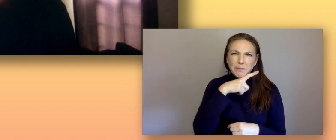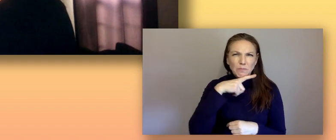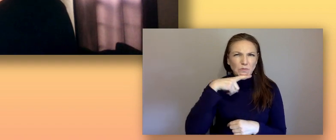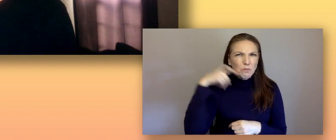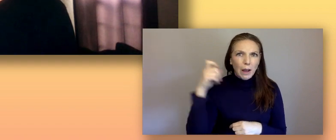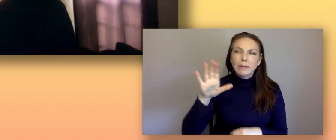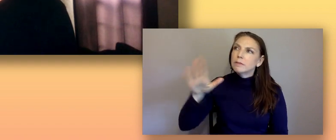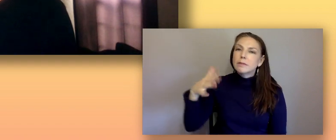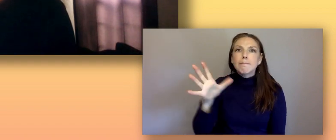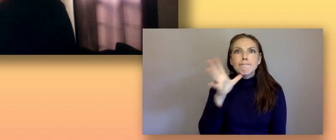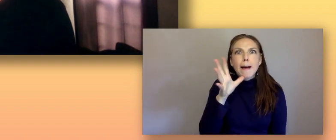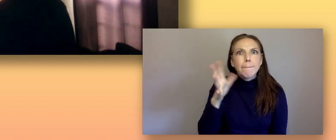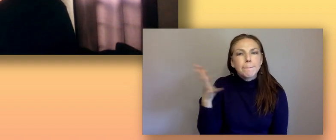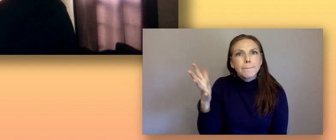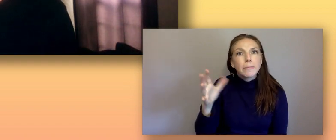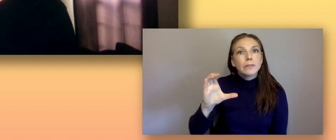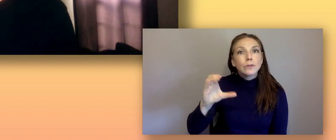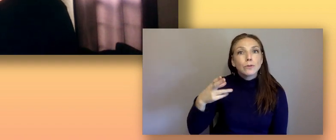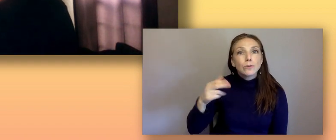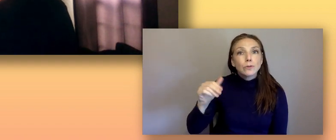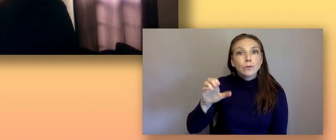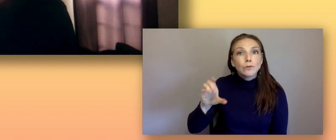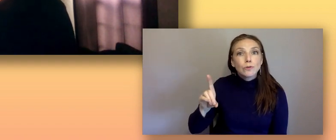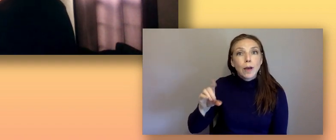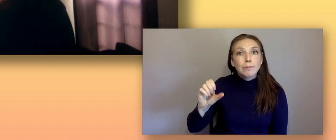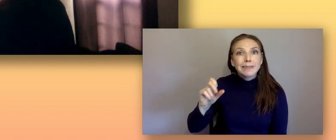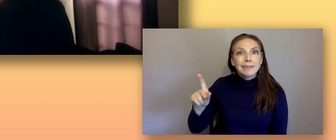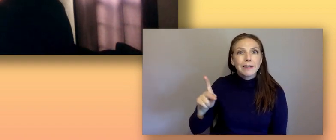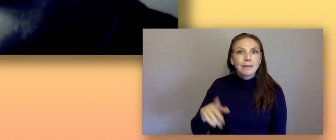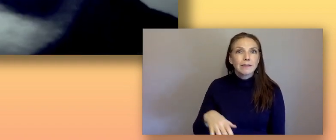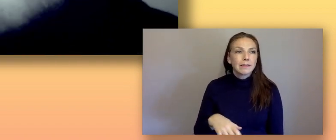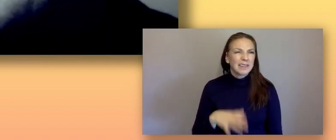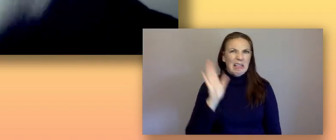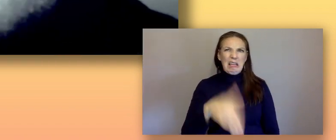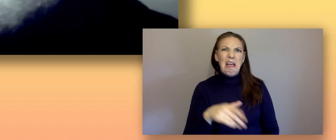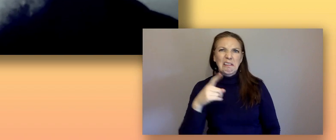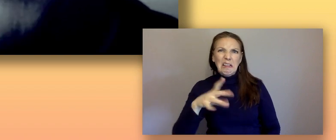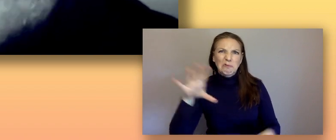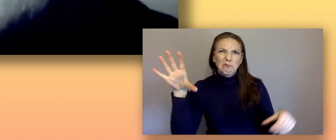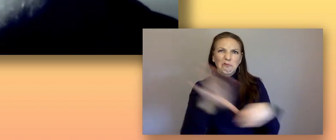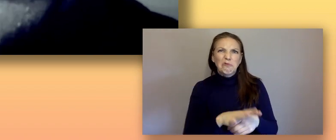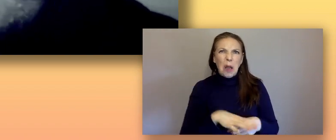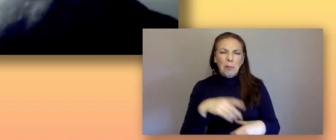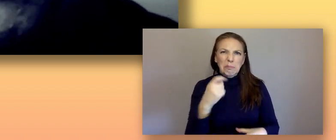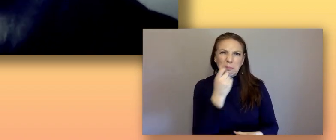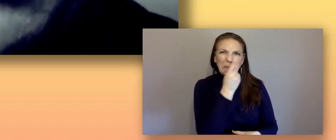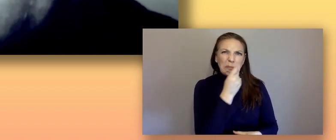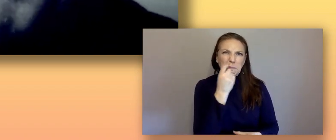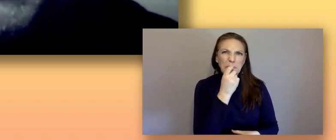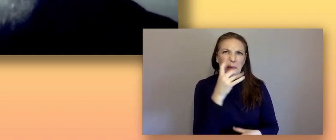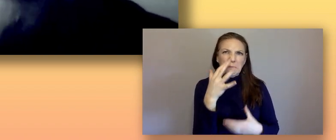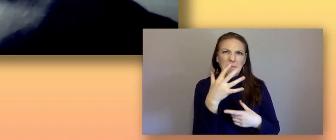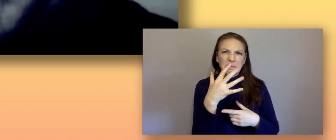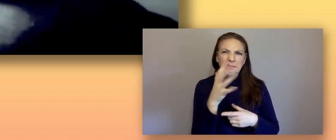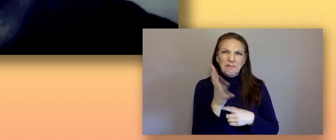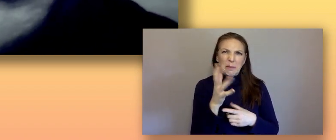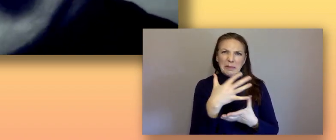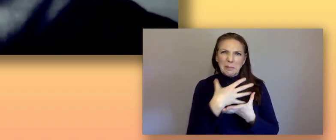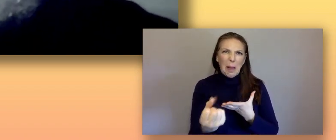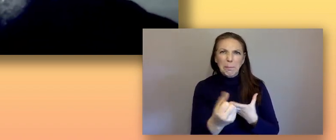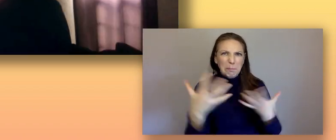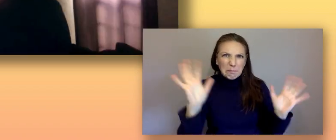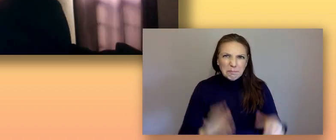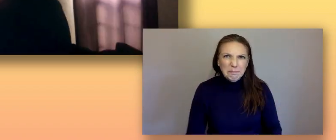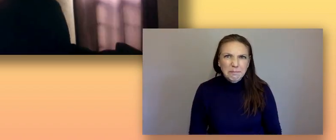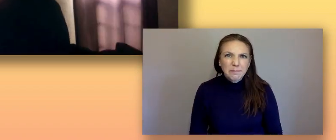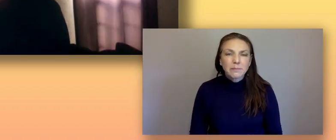cracked lips. Mom, put on some chapstick. Chapstick's a crock of shit. You put it on and 5 minutes later, you got to put it on